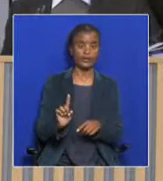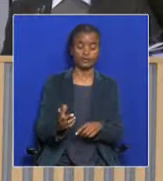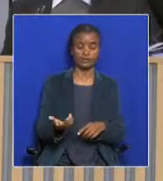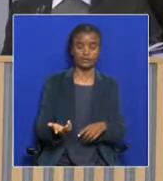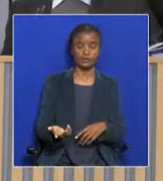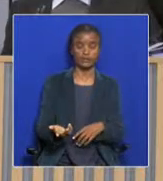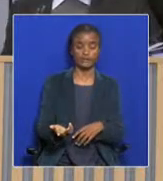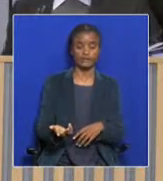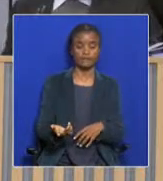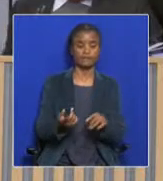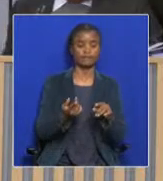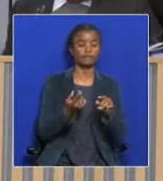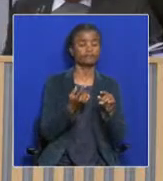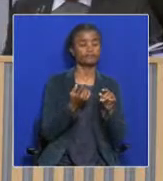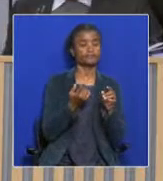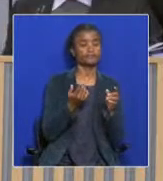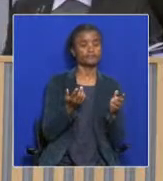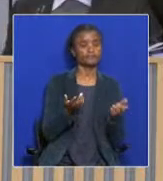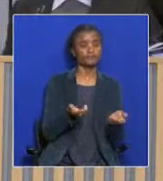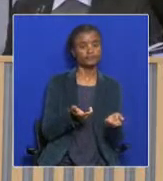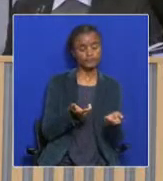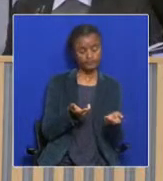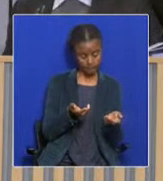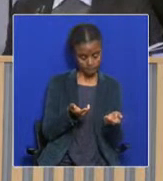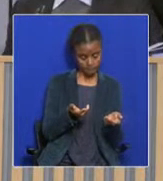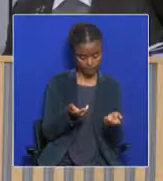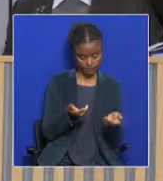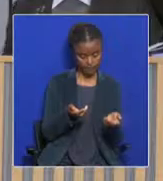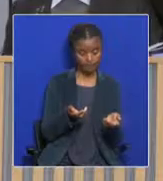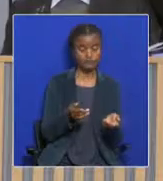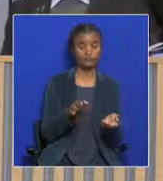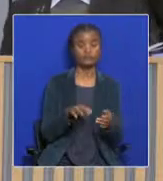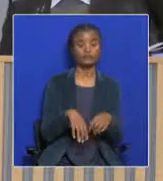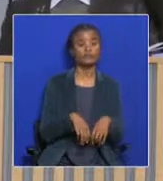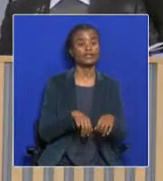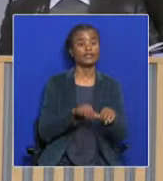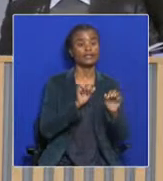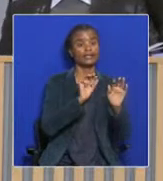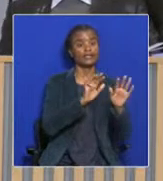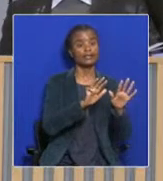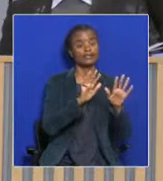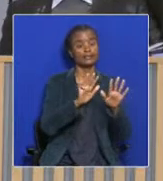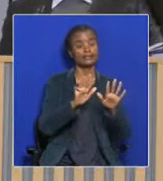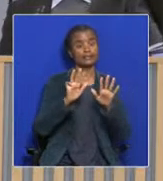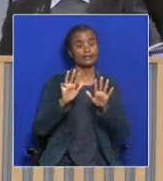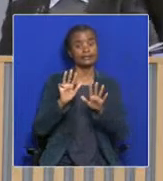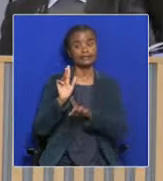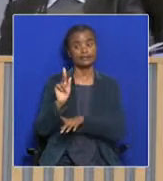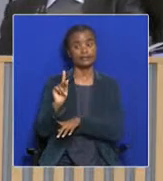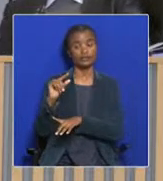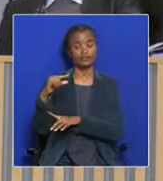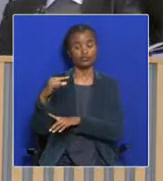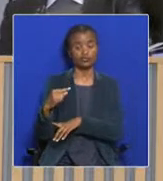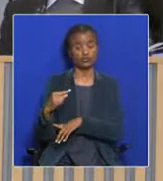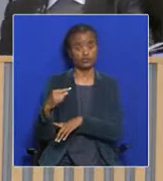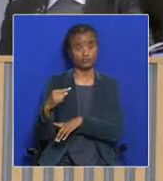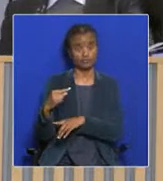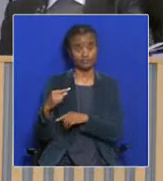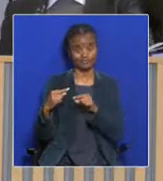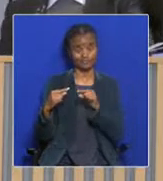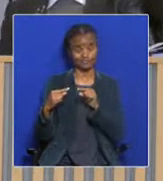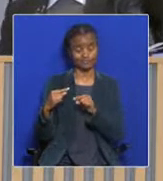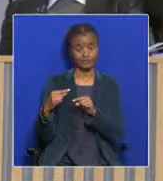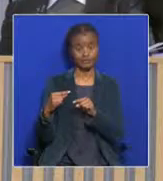that the 999 kg could be accommodated, it can never